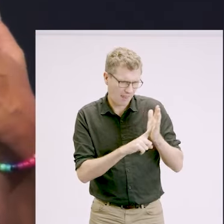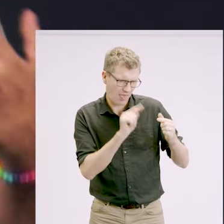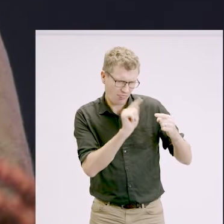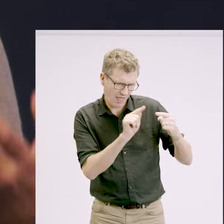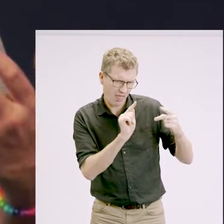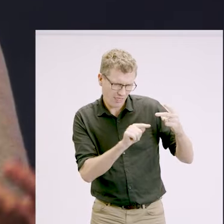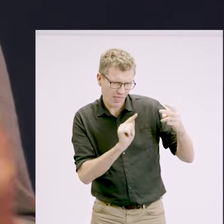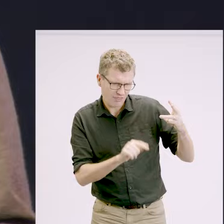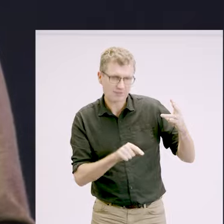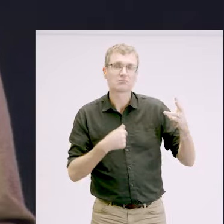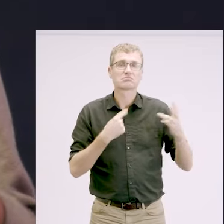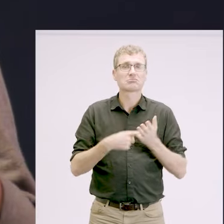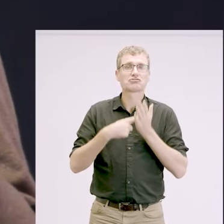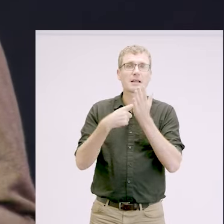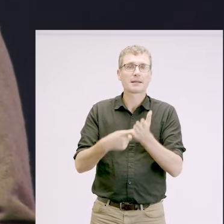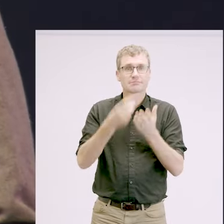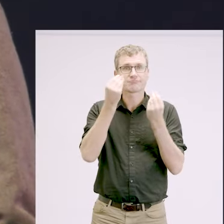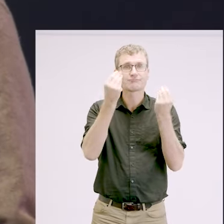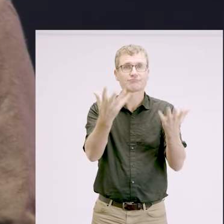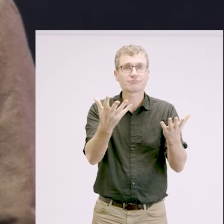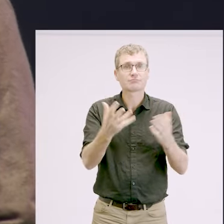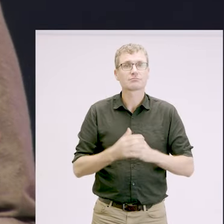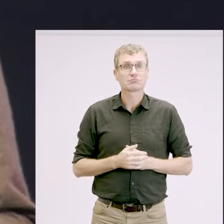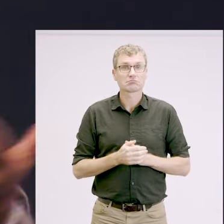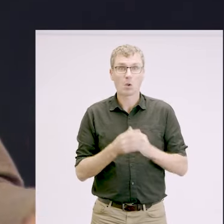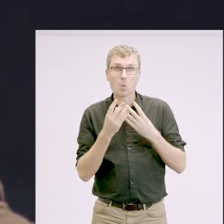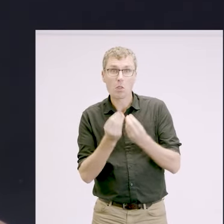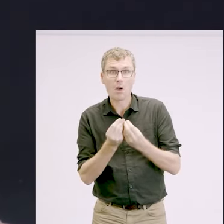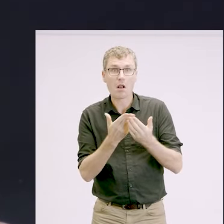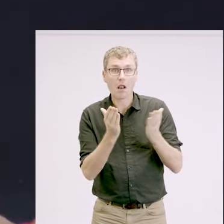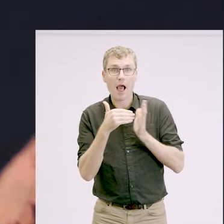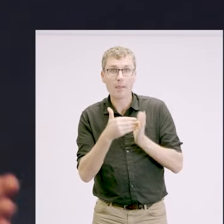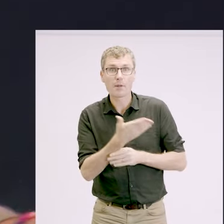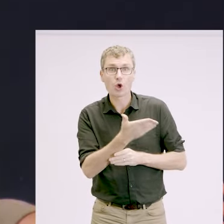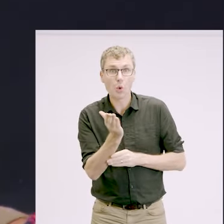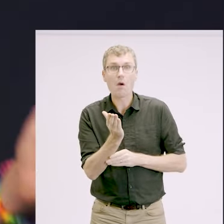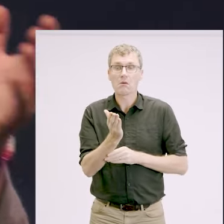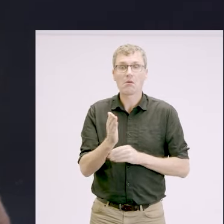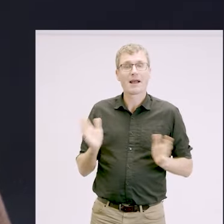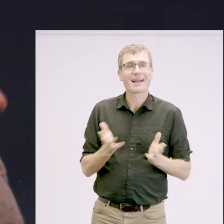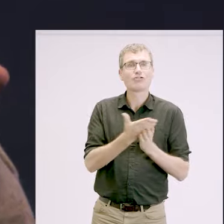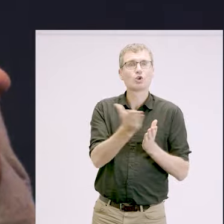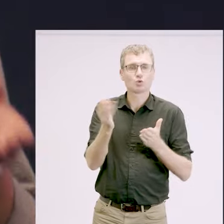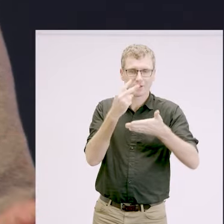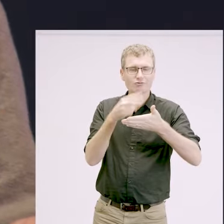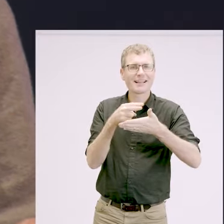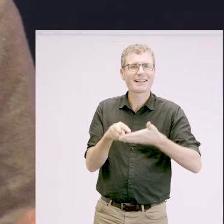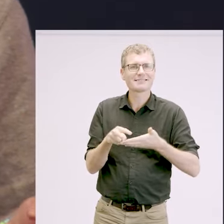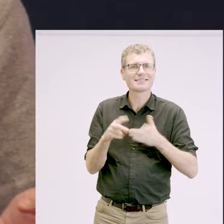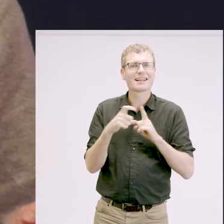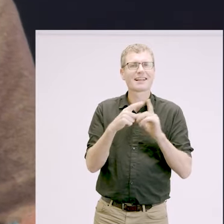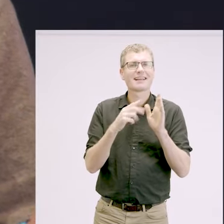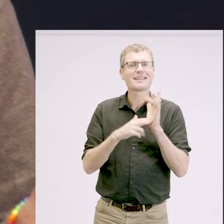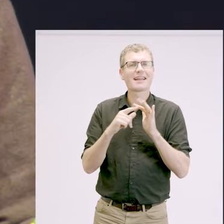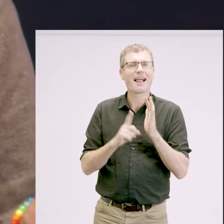things out of the book of Daniel for this moment. And if it's helpful for you, praise God. I would encourage you to read the